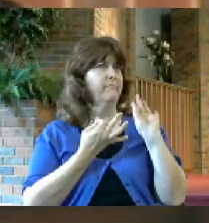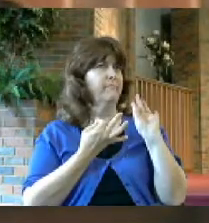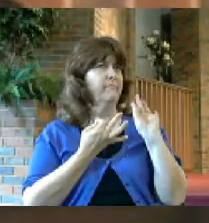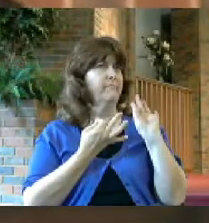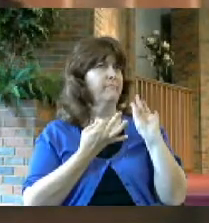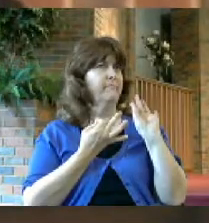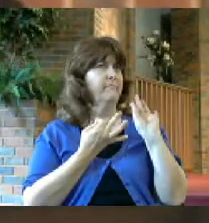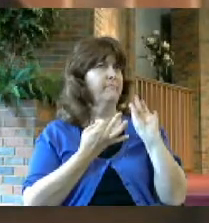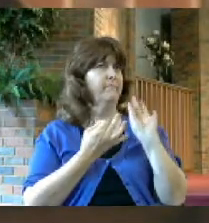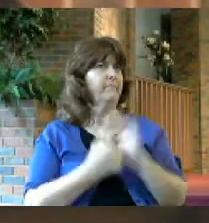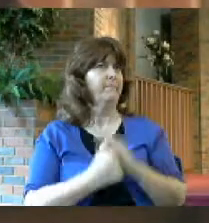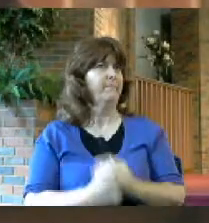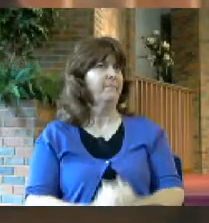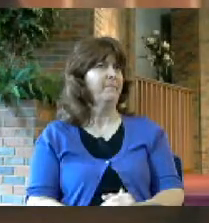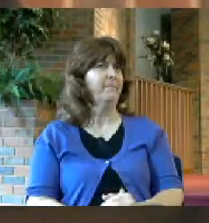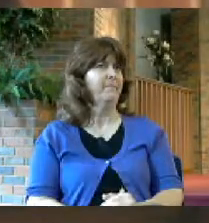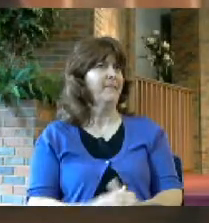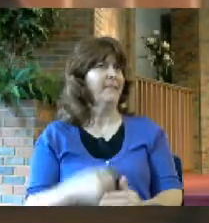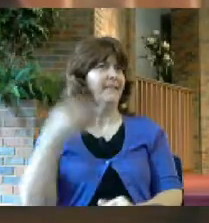being beaten.